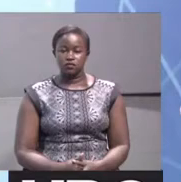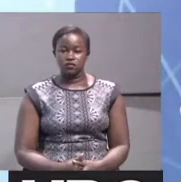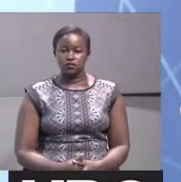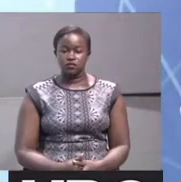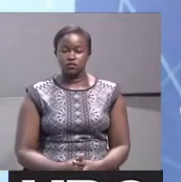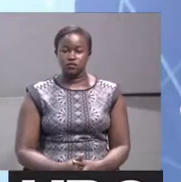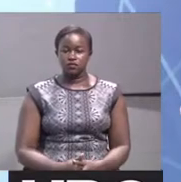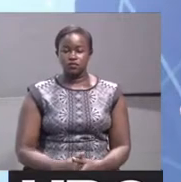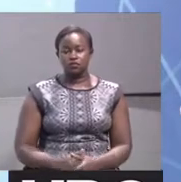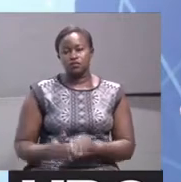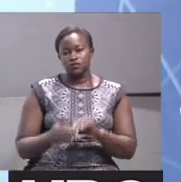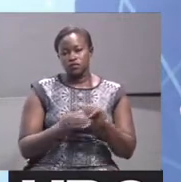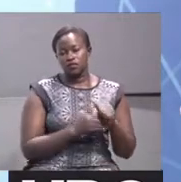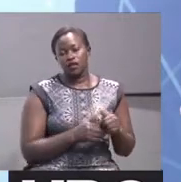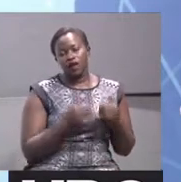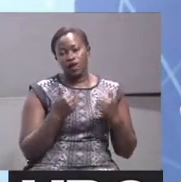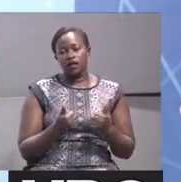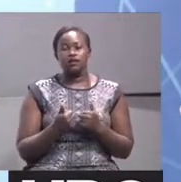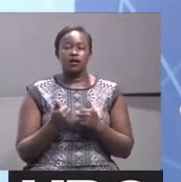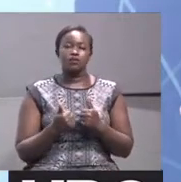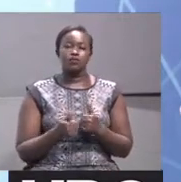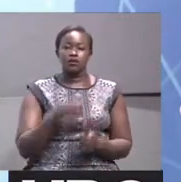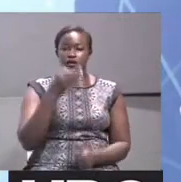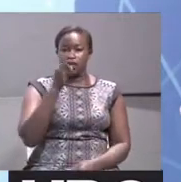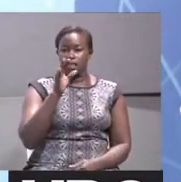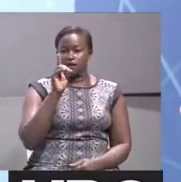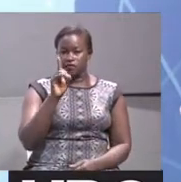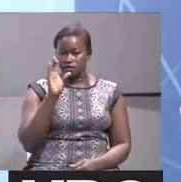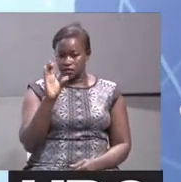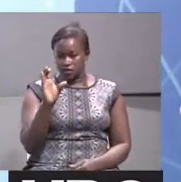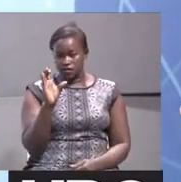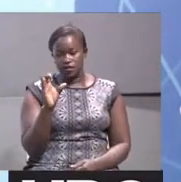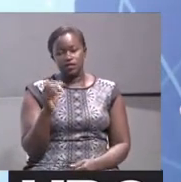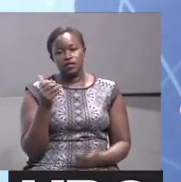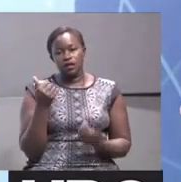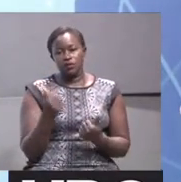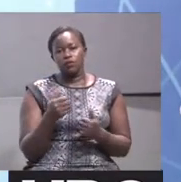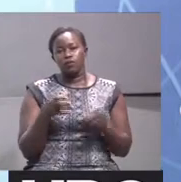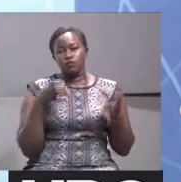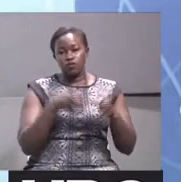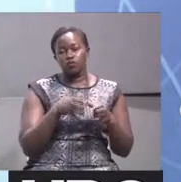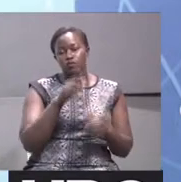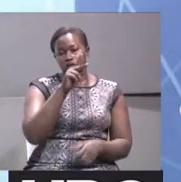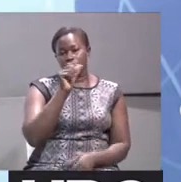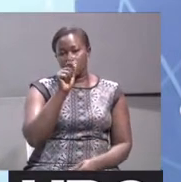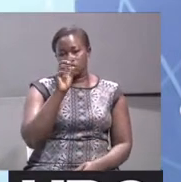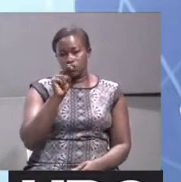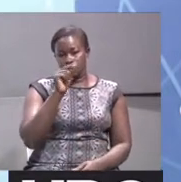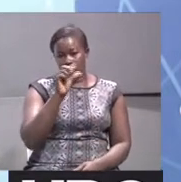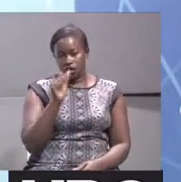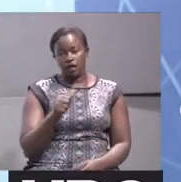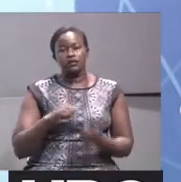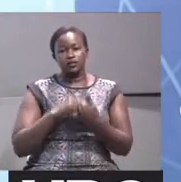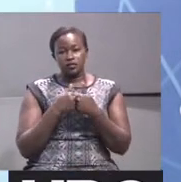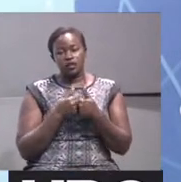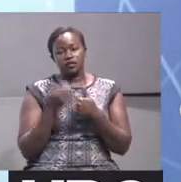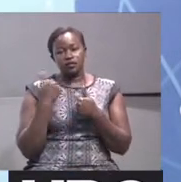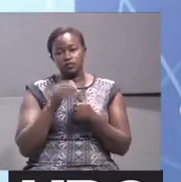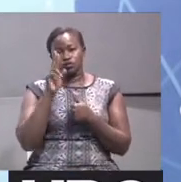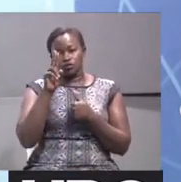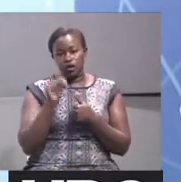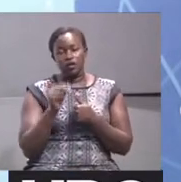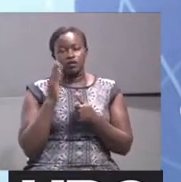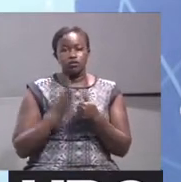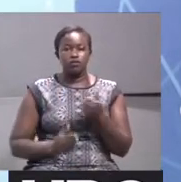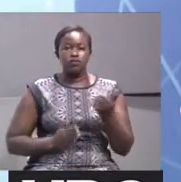In a related development, Forum for Democratic Change, FDC, that's now the Katonga faction, has challenged the recent United Nations Human